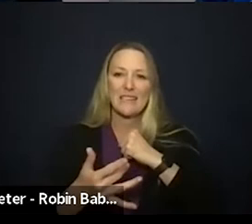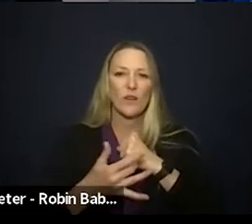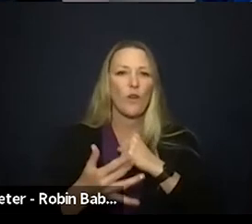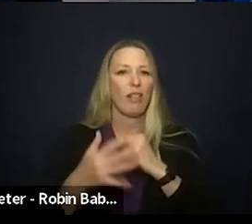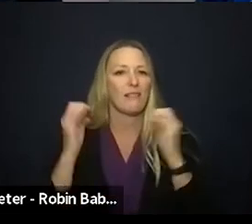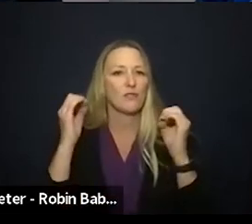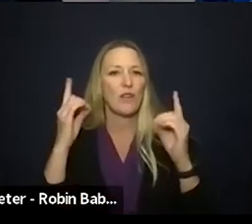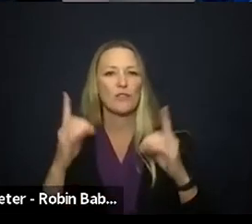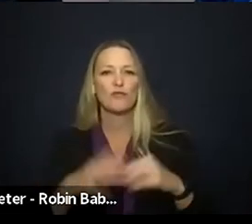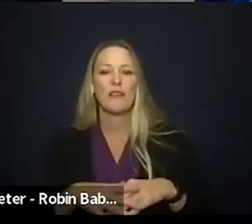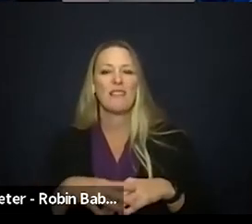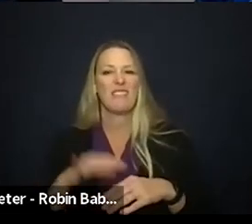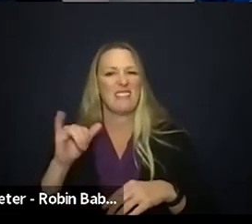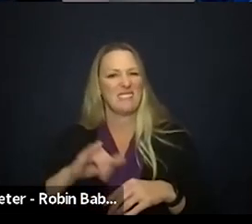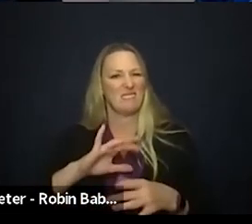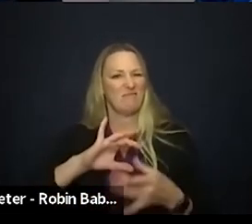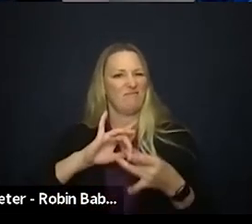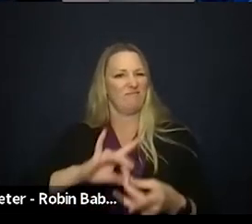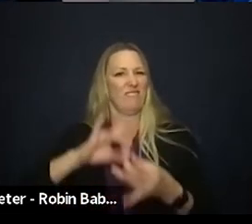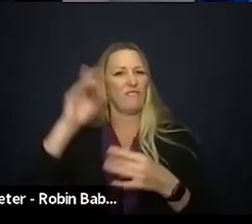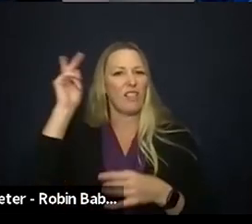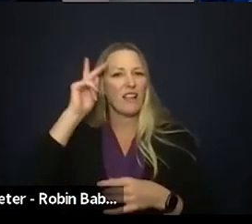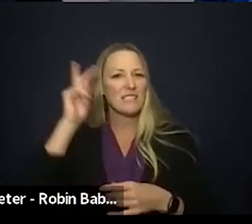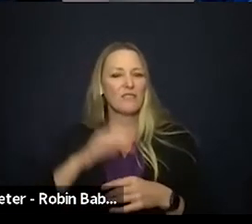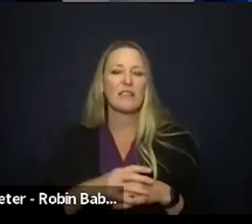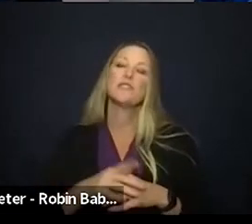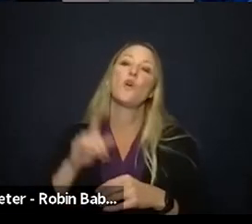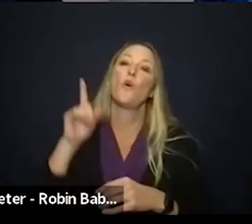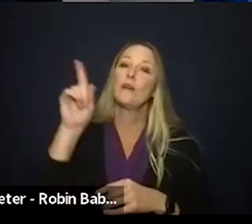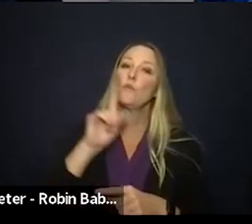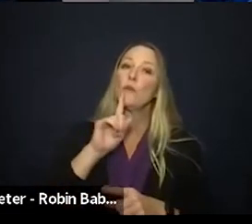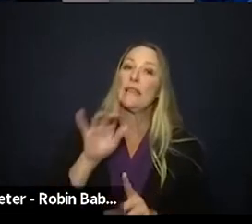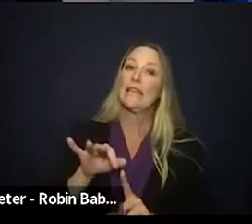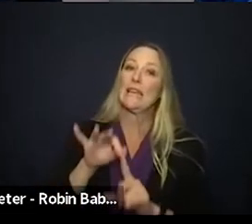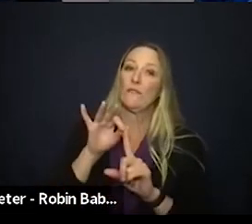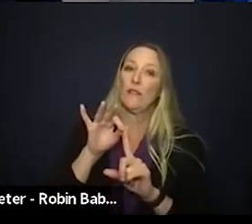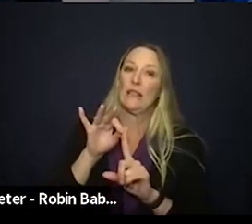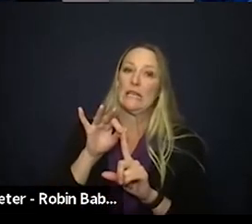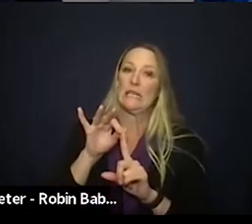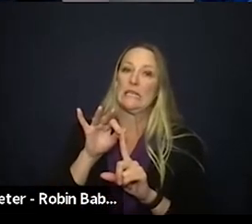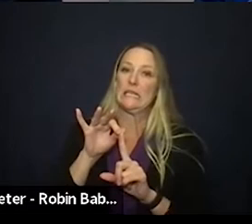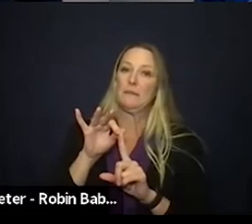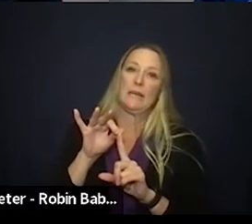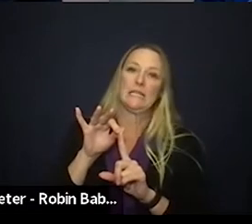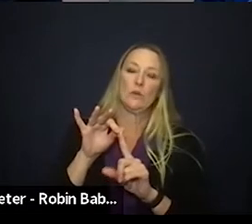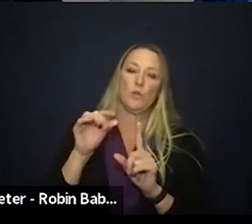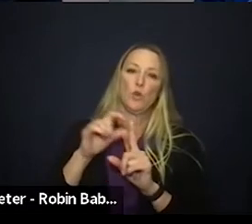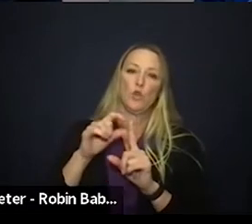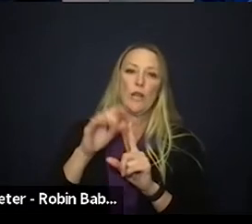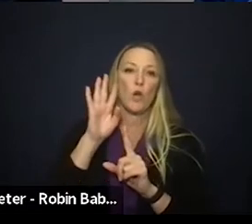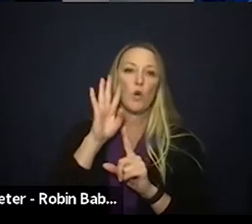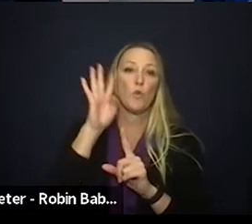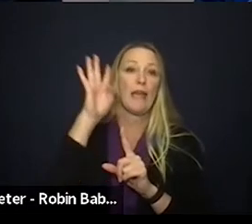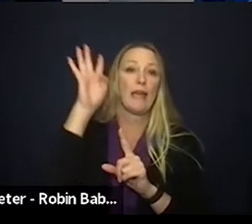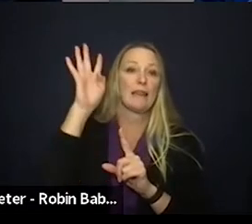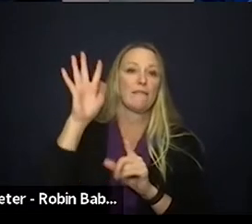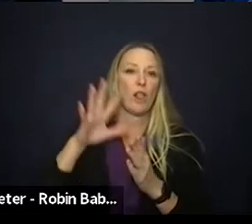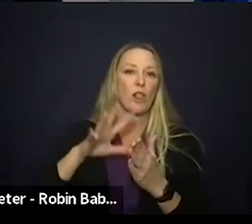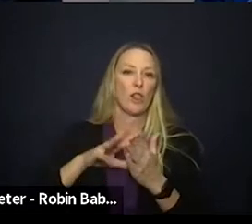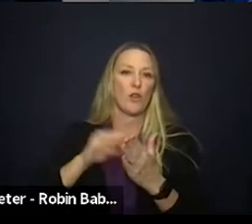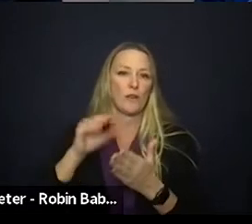work and so virgil carefully selected that word creative for creative learning that he felt